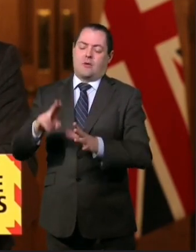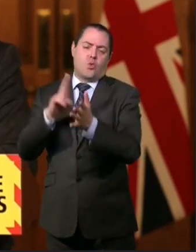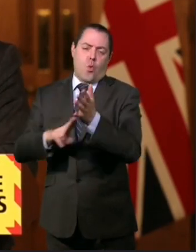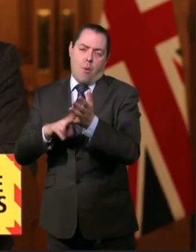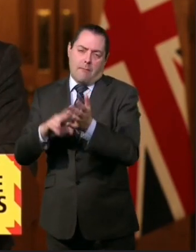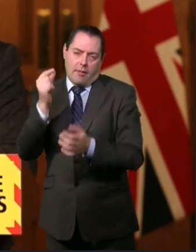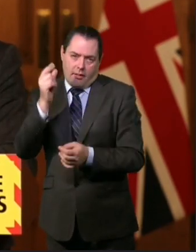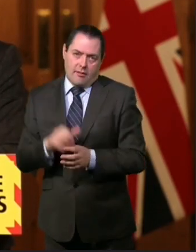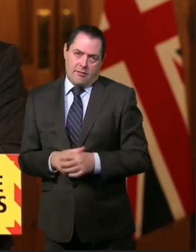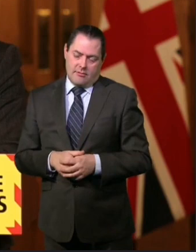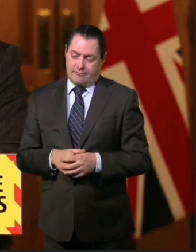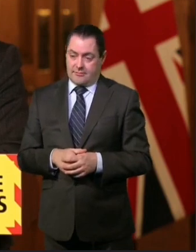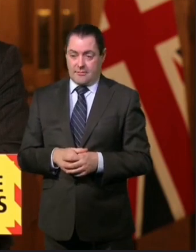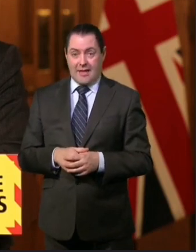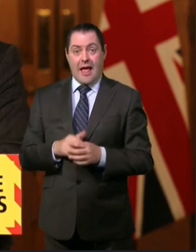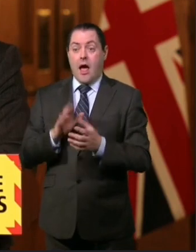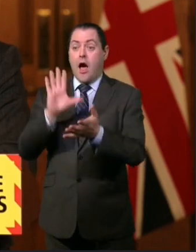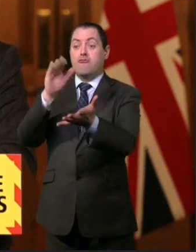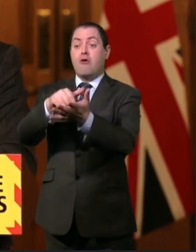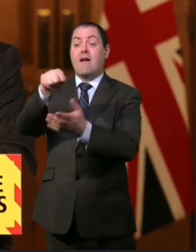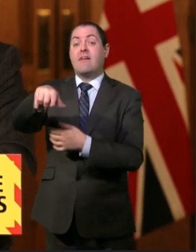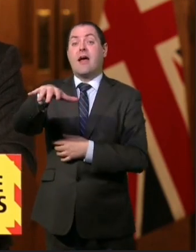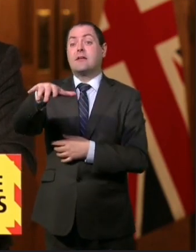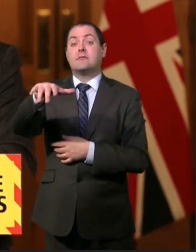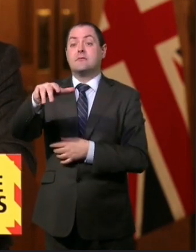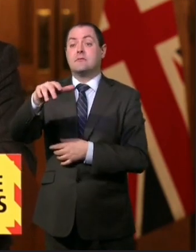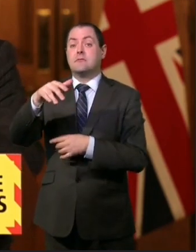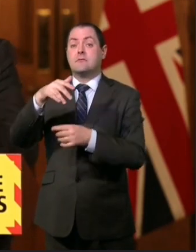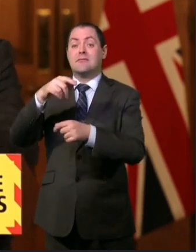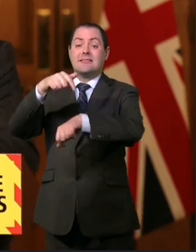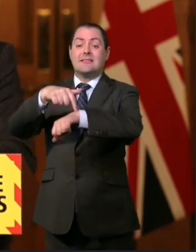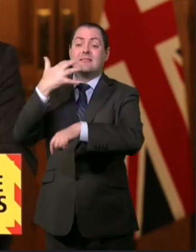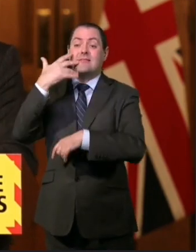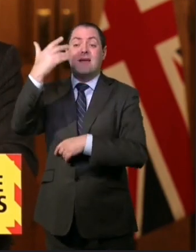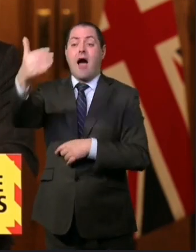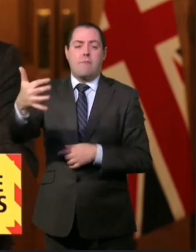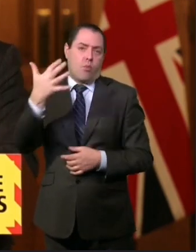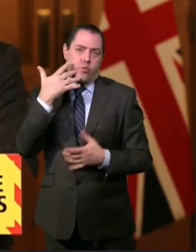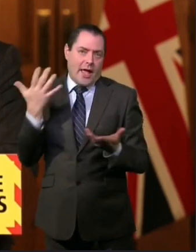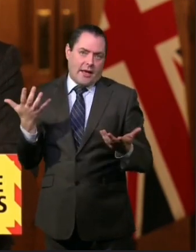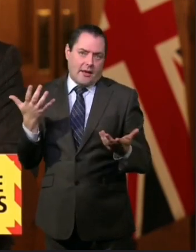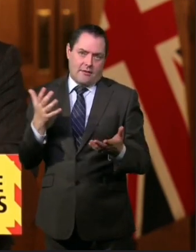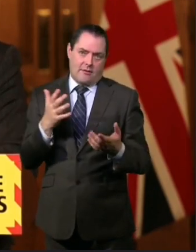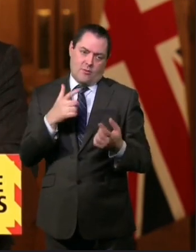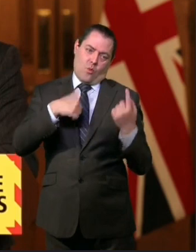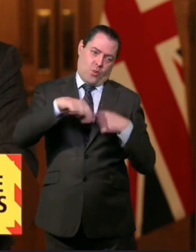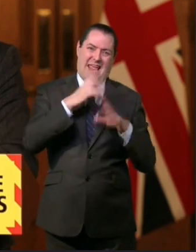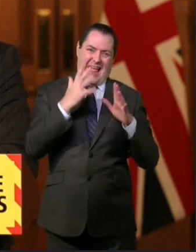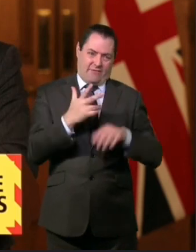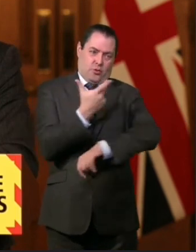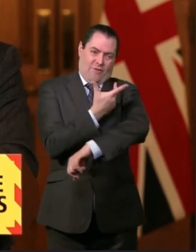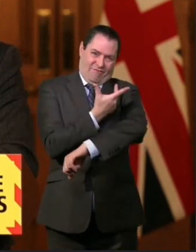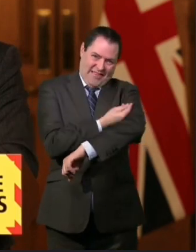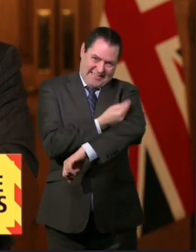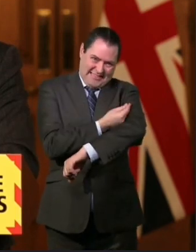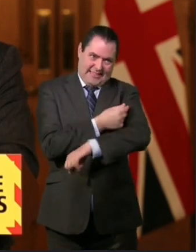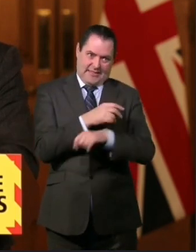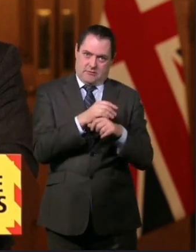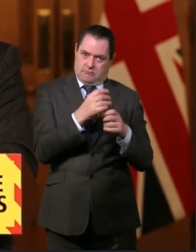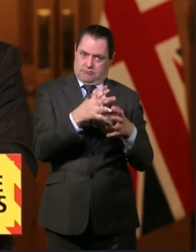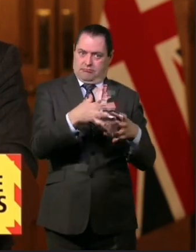pretty consistent message this afternoon. Getting there depends on our ability not just to roll out the vaccine, but also to make sure that